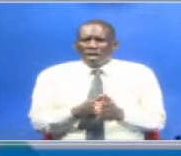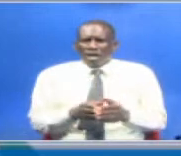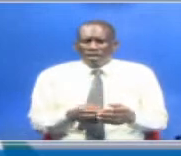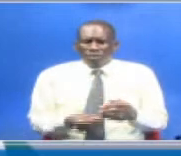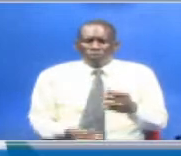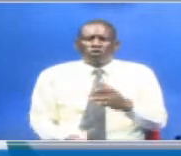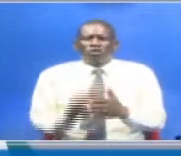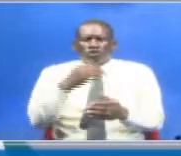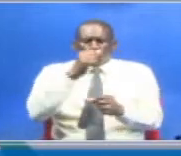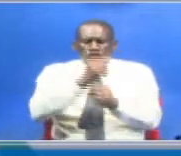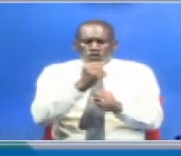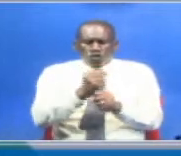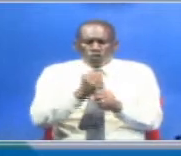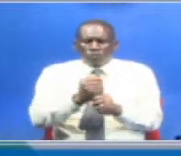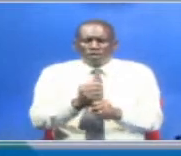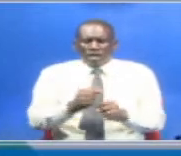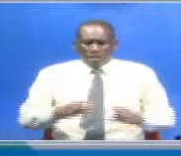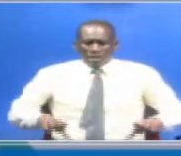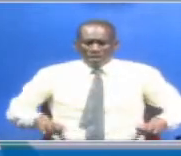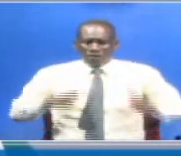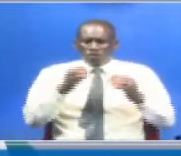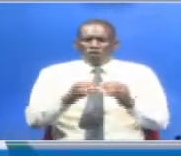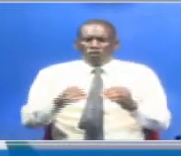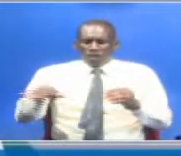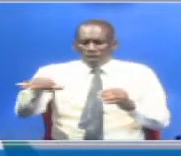local communities.